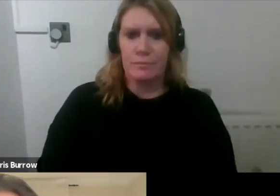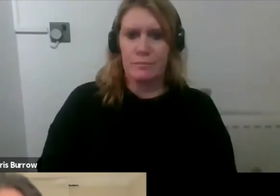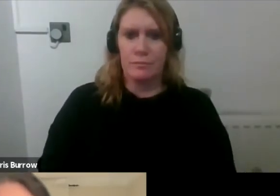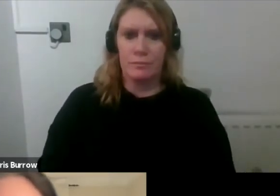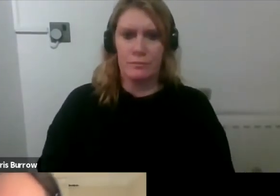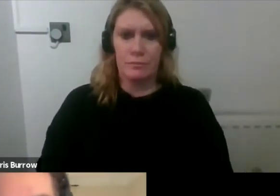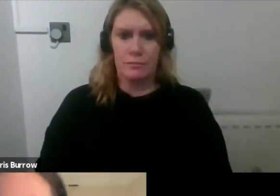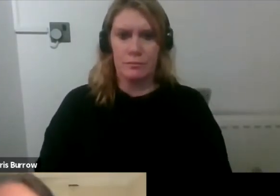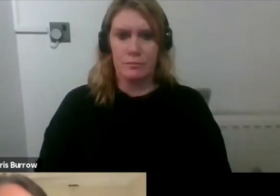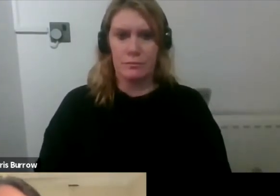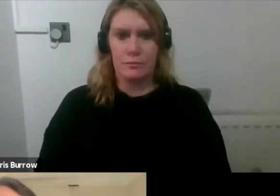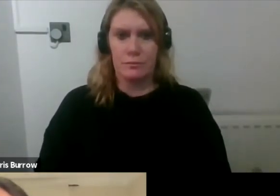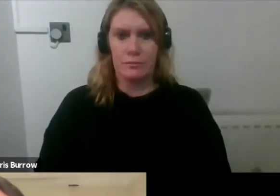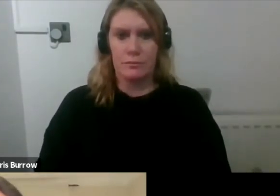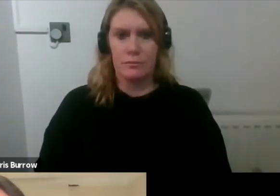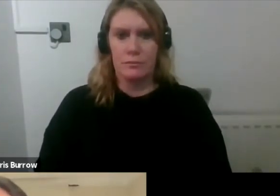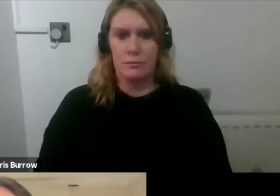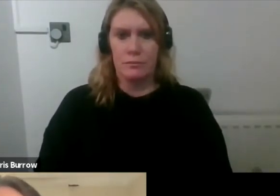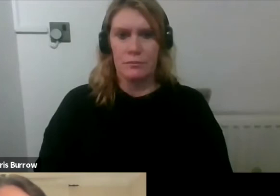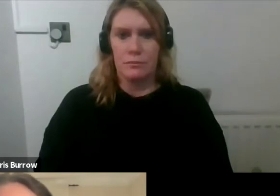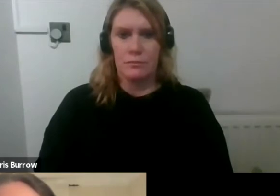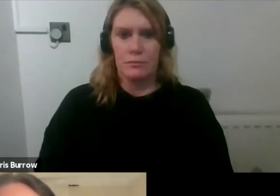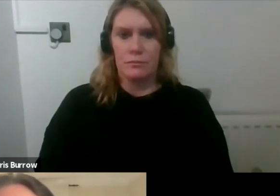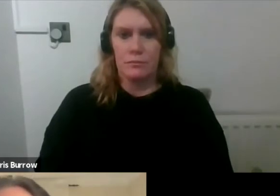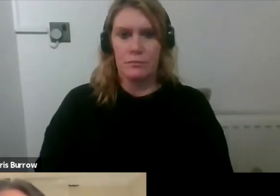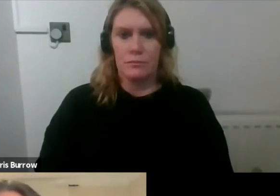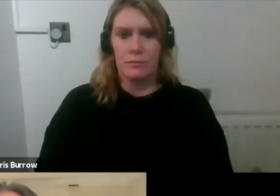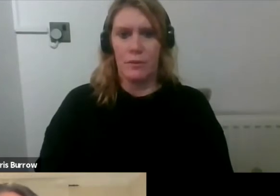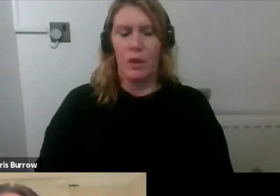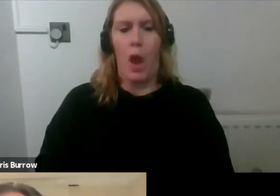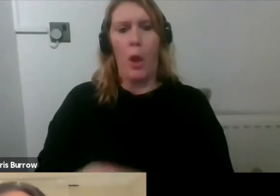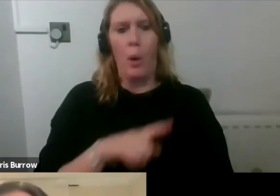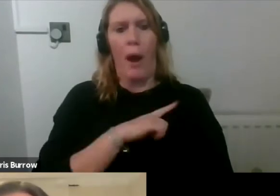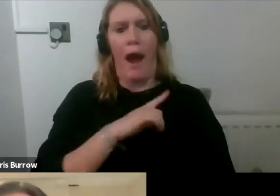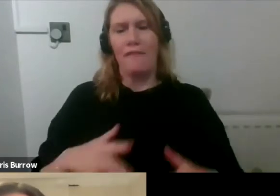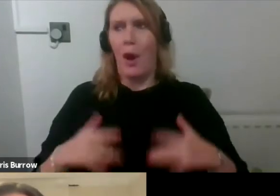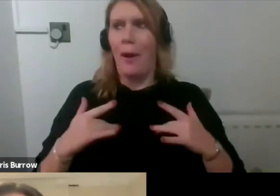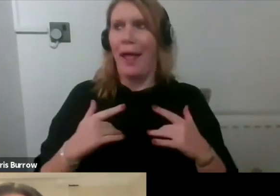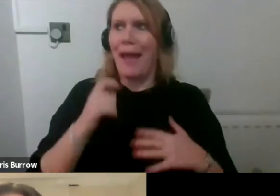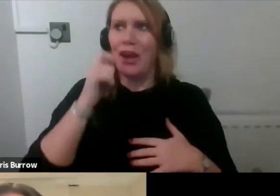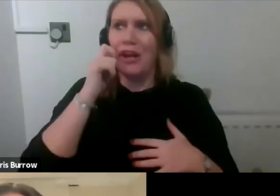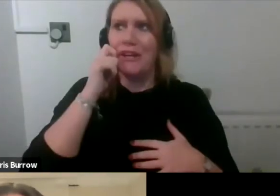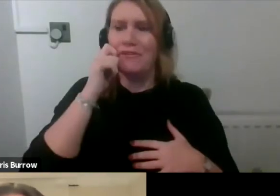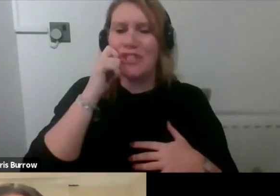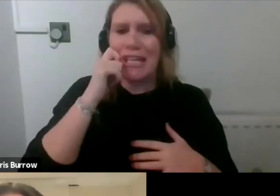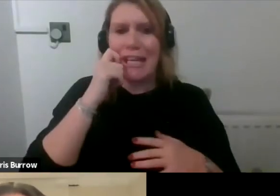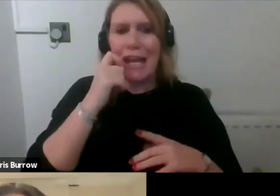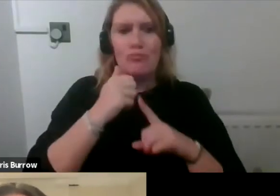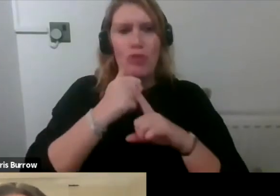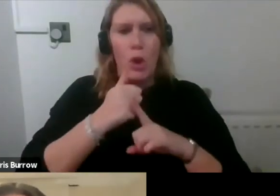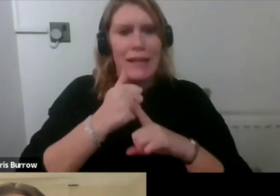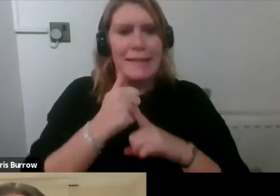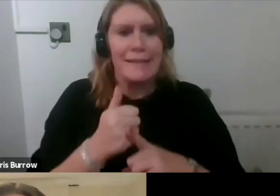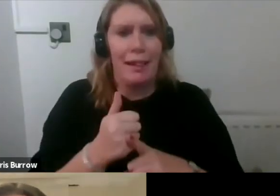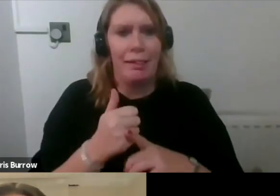sort of cheeky disability rights activism. I think that would be a really positive outcome for the project. It